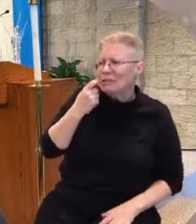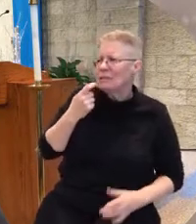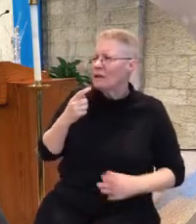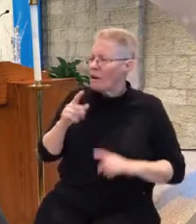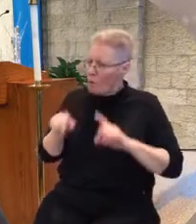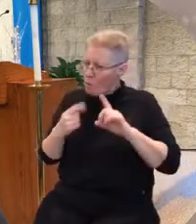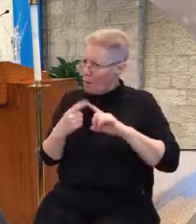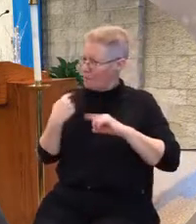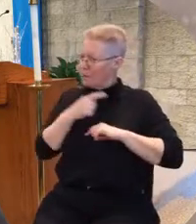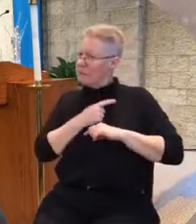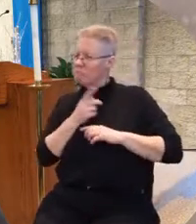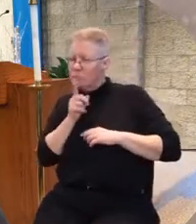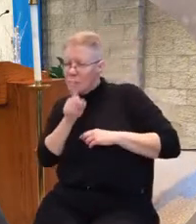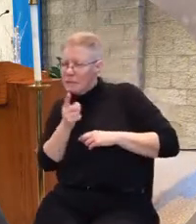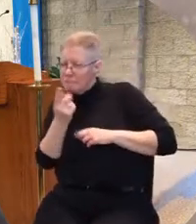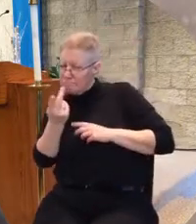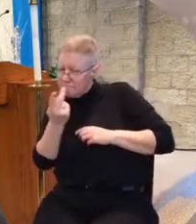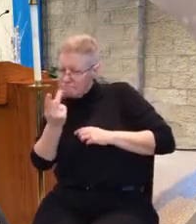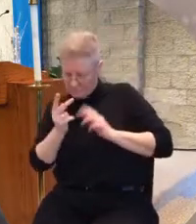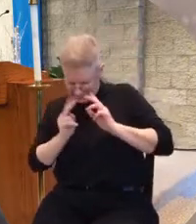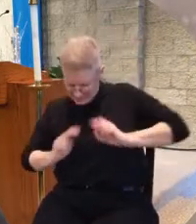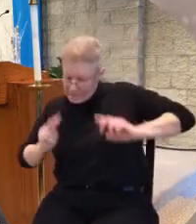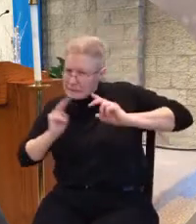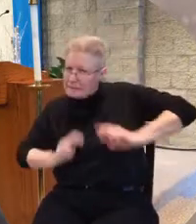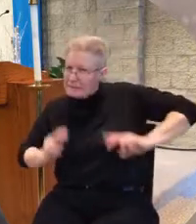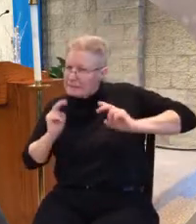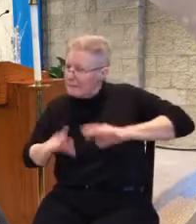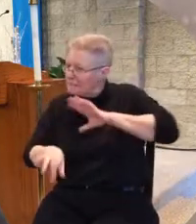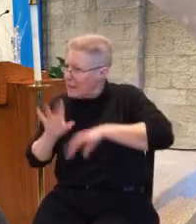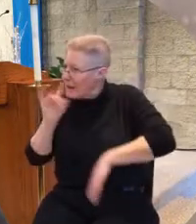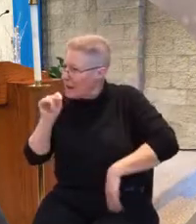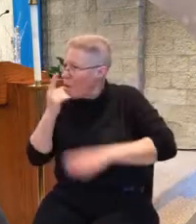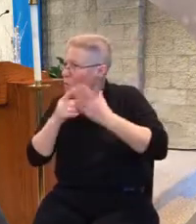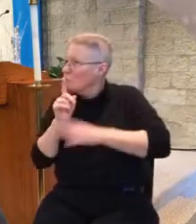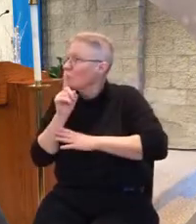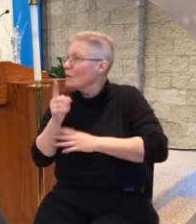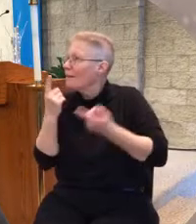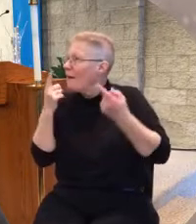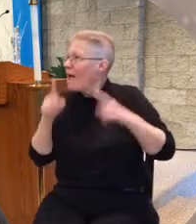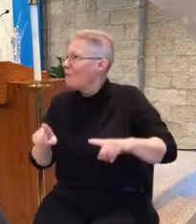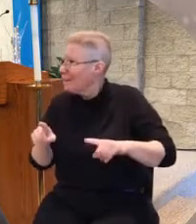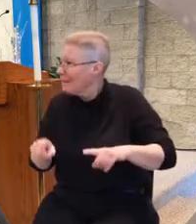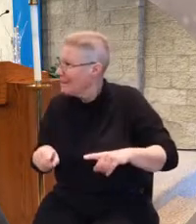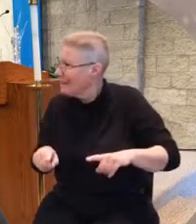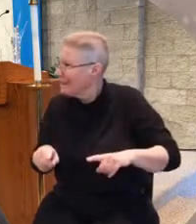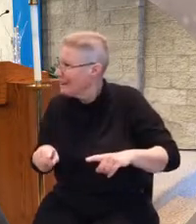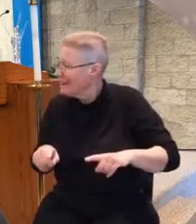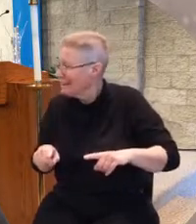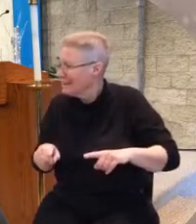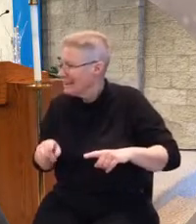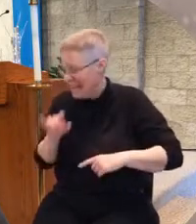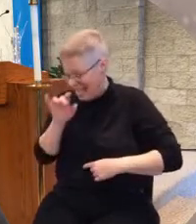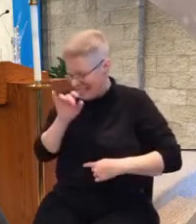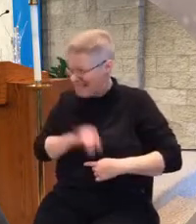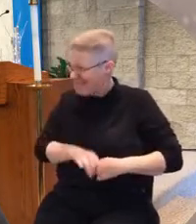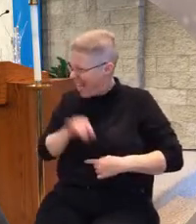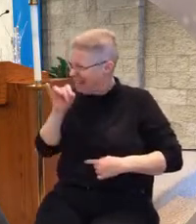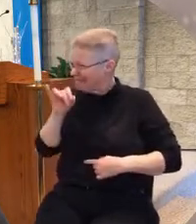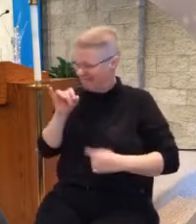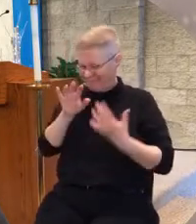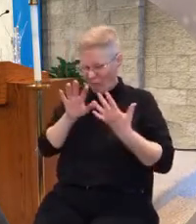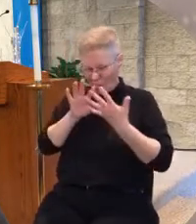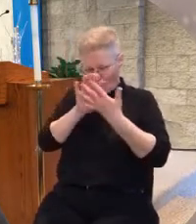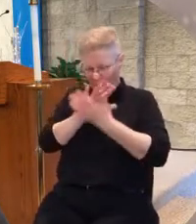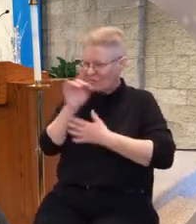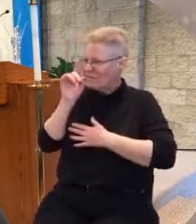we invariably find that underneath the condition is the illusion that they are not good